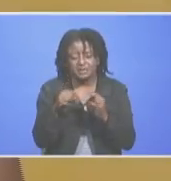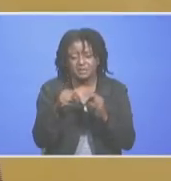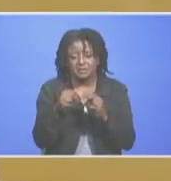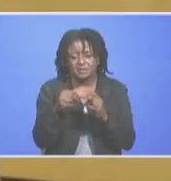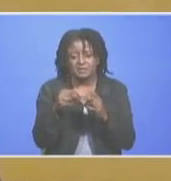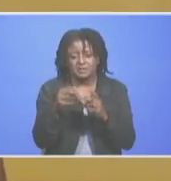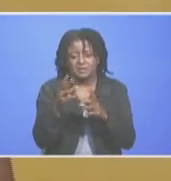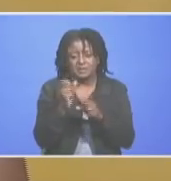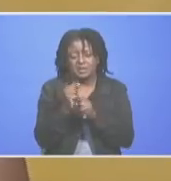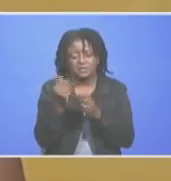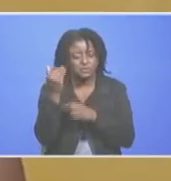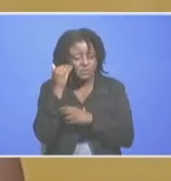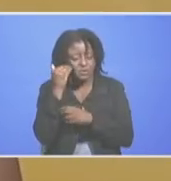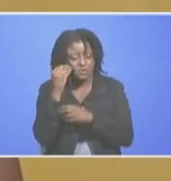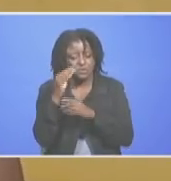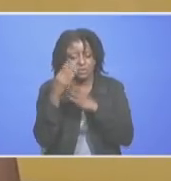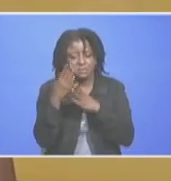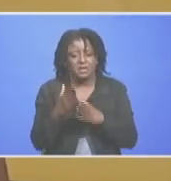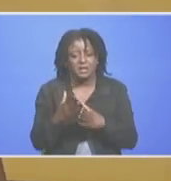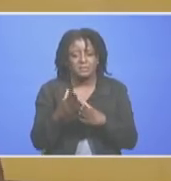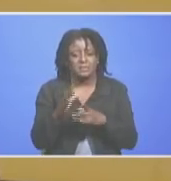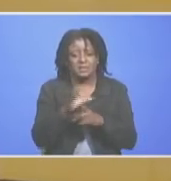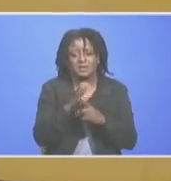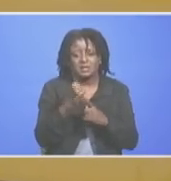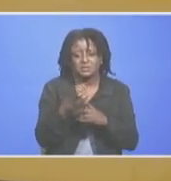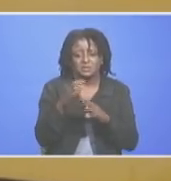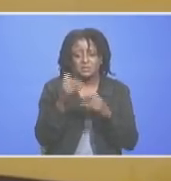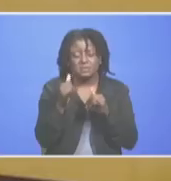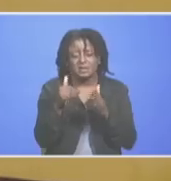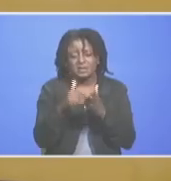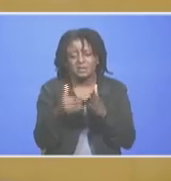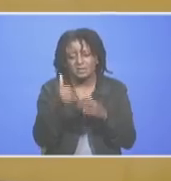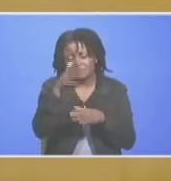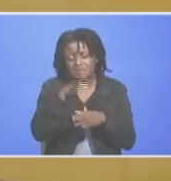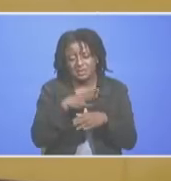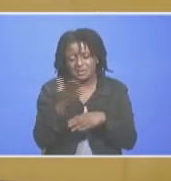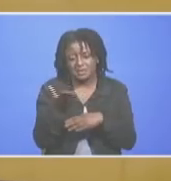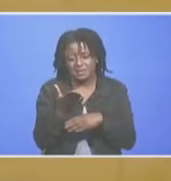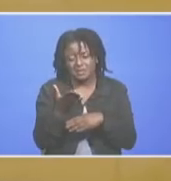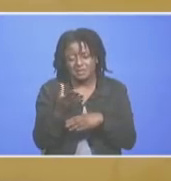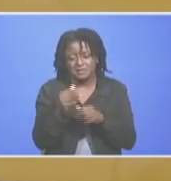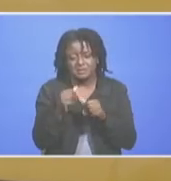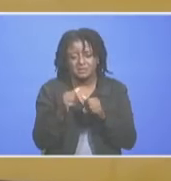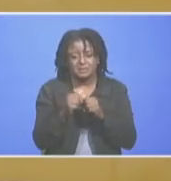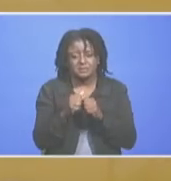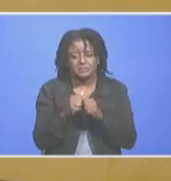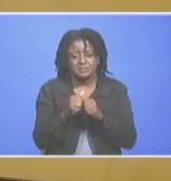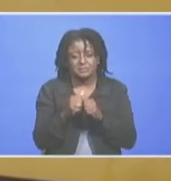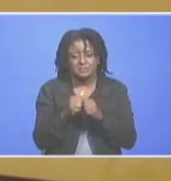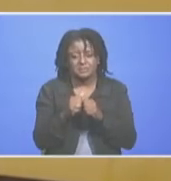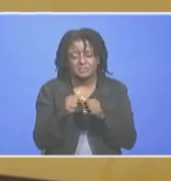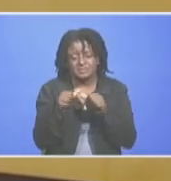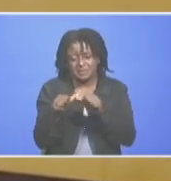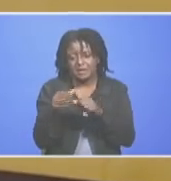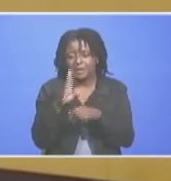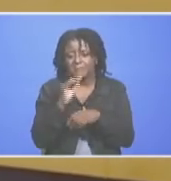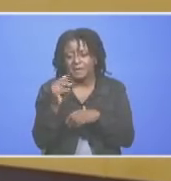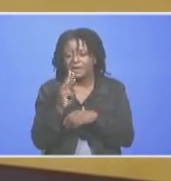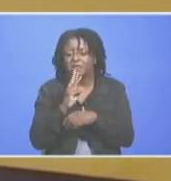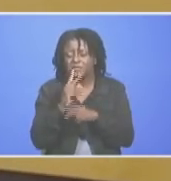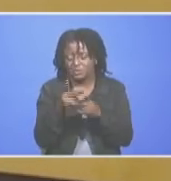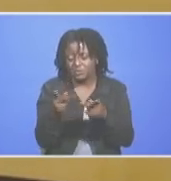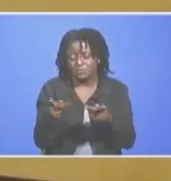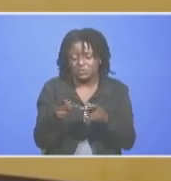the Bahamian culture, playing against guys from down here, spending time with the team in the off season, getting to bond a little bit, hang out by the pool. It was definitely